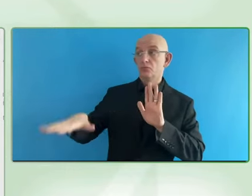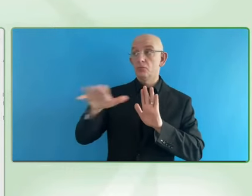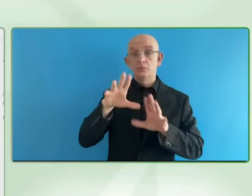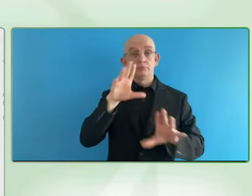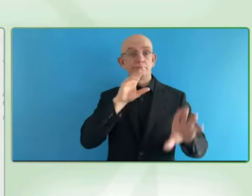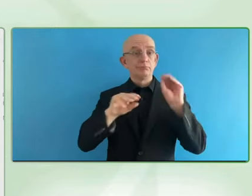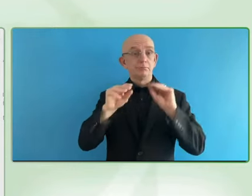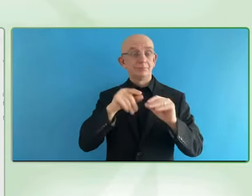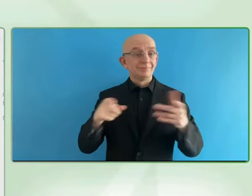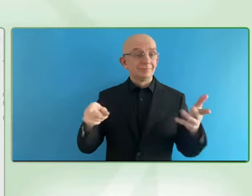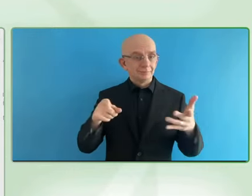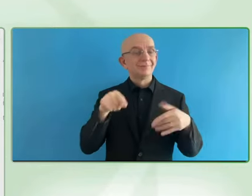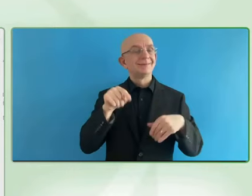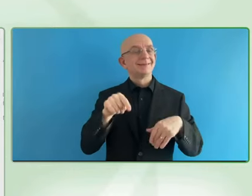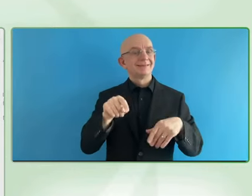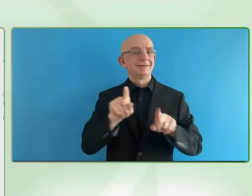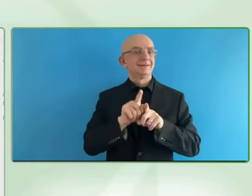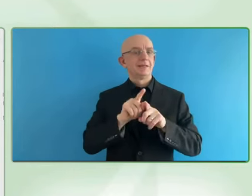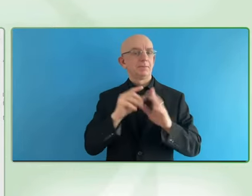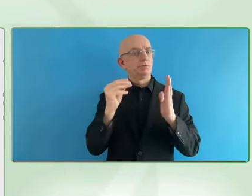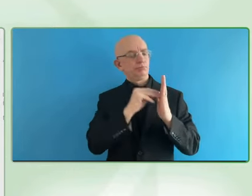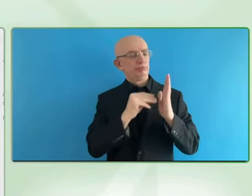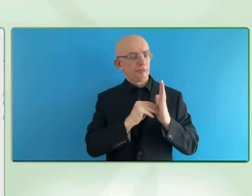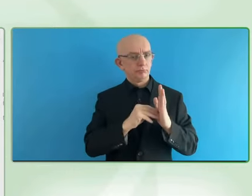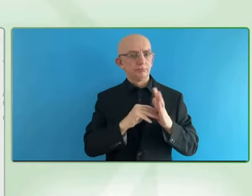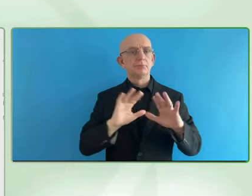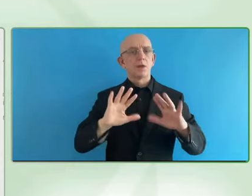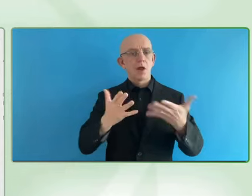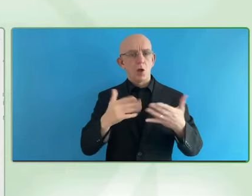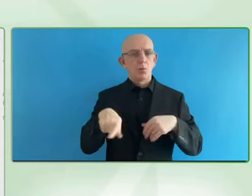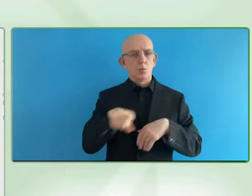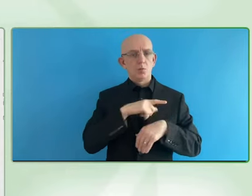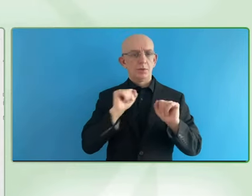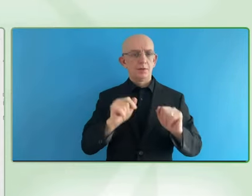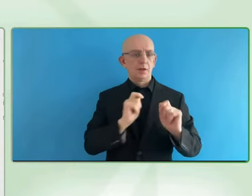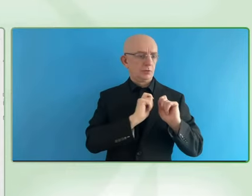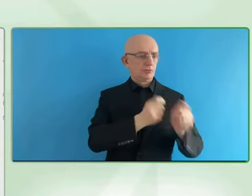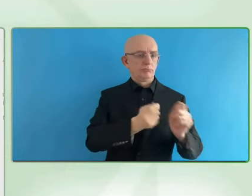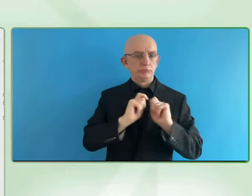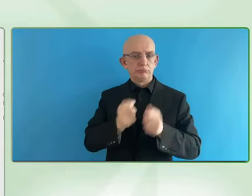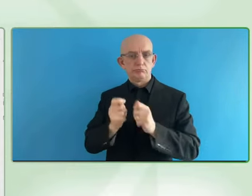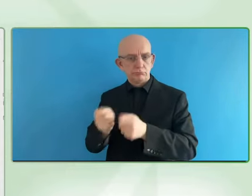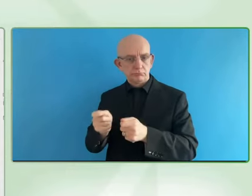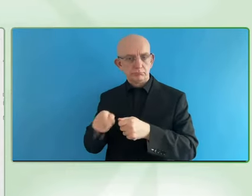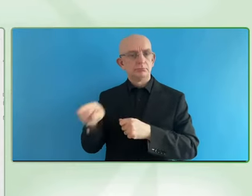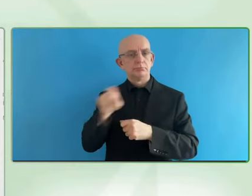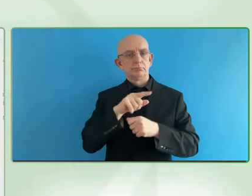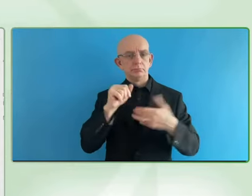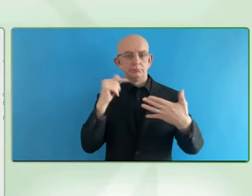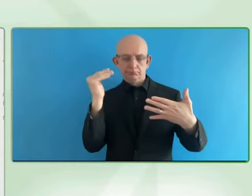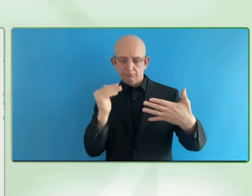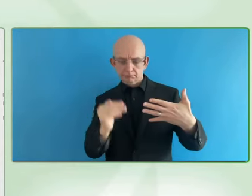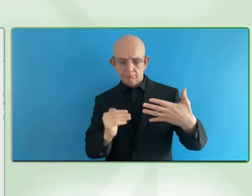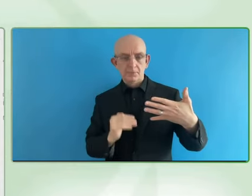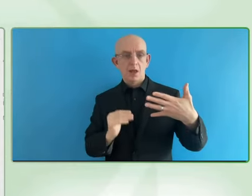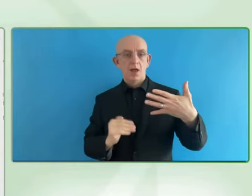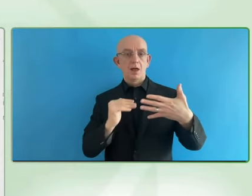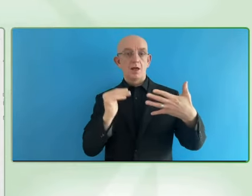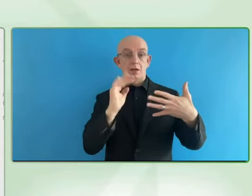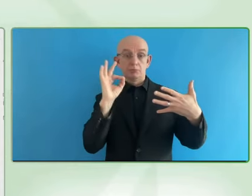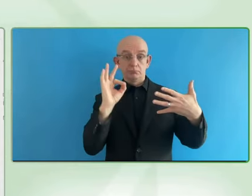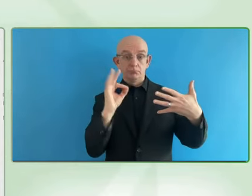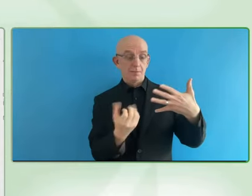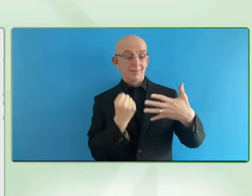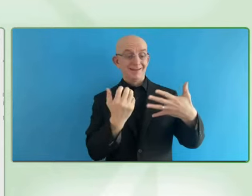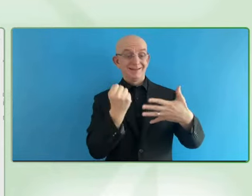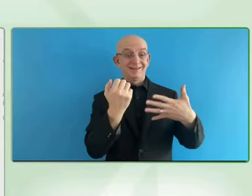measures for all students with disabilities and for all school cycles, from